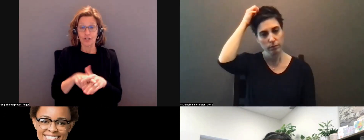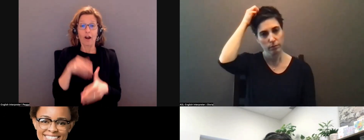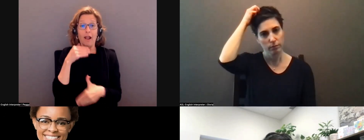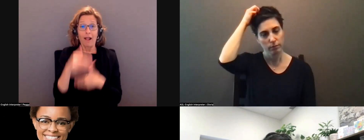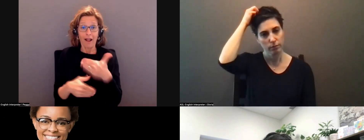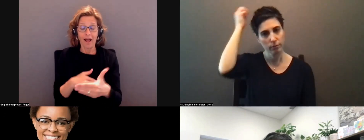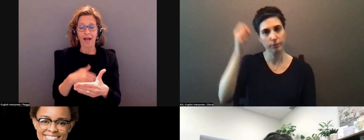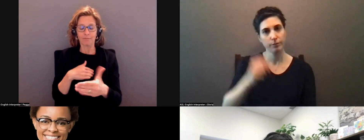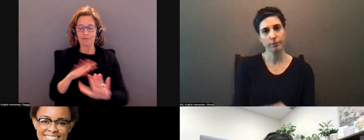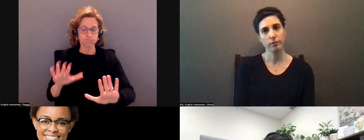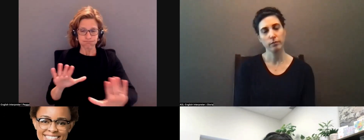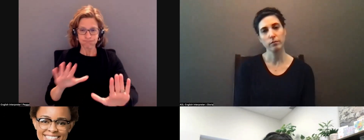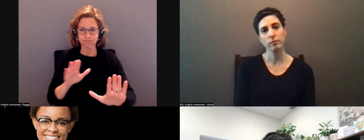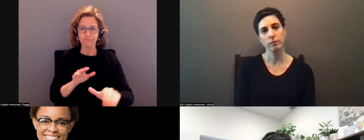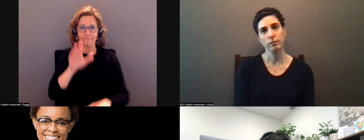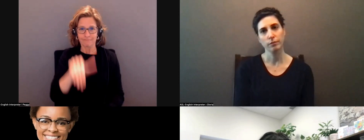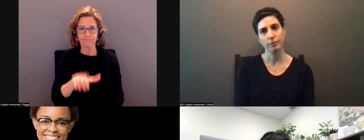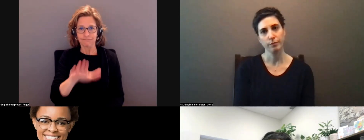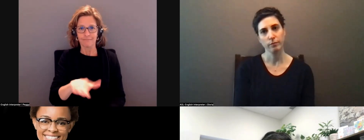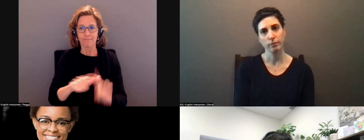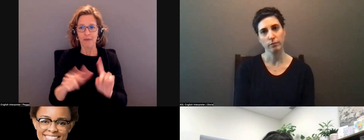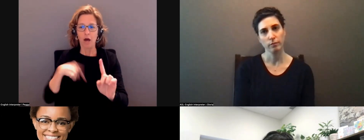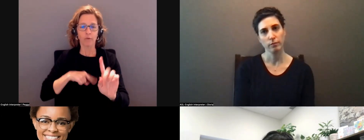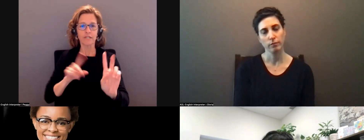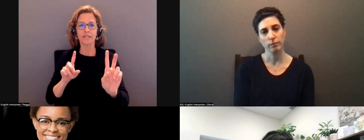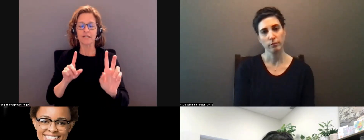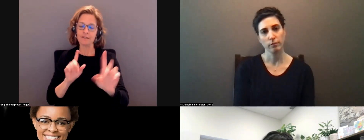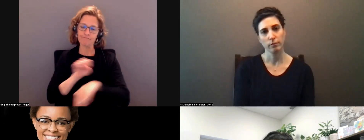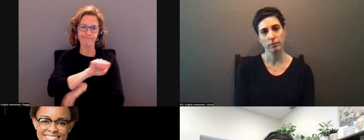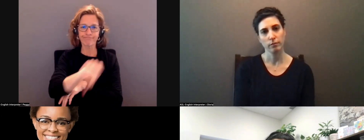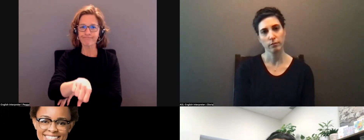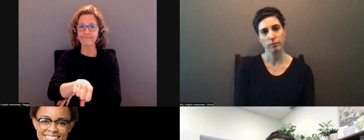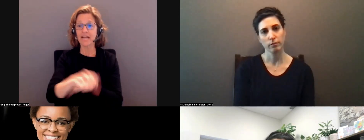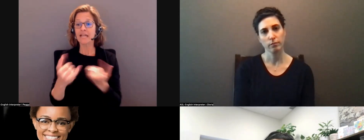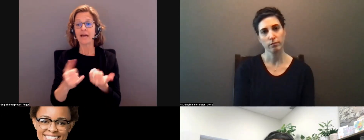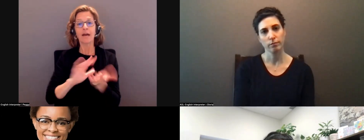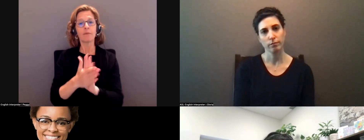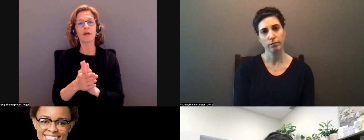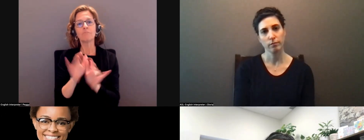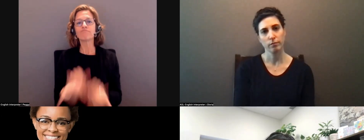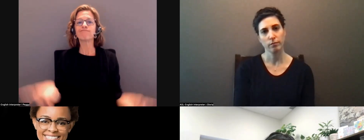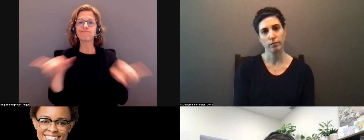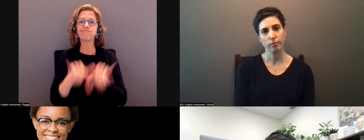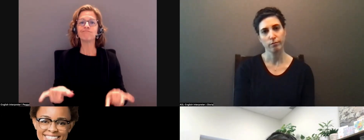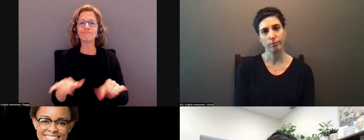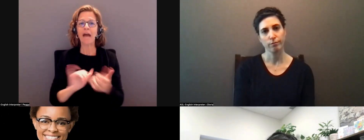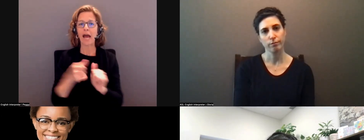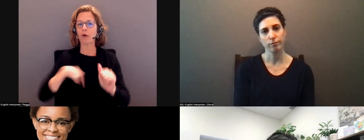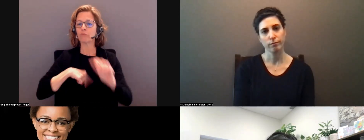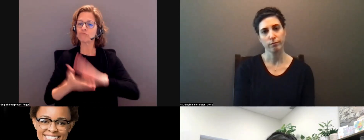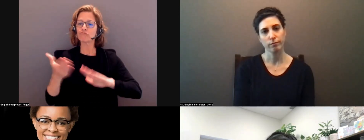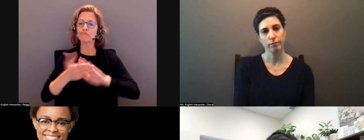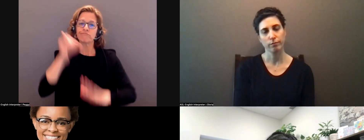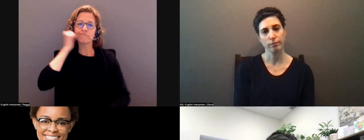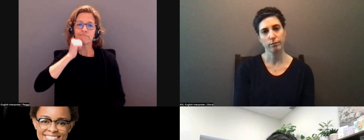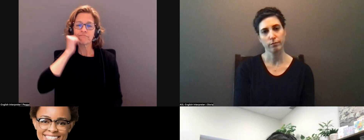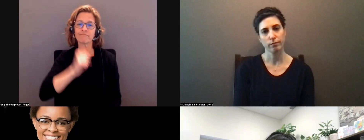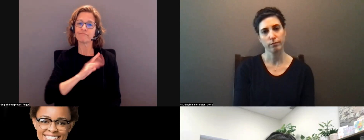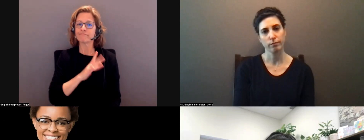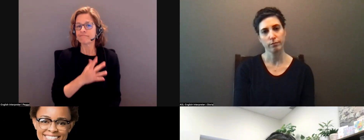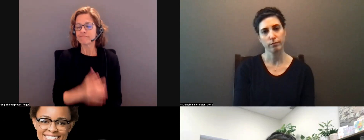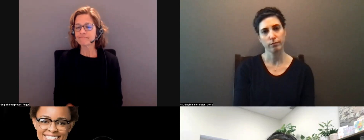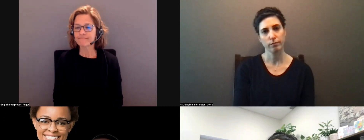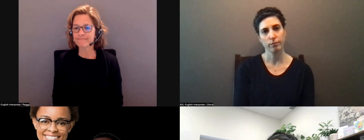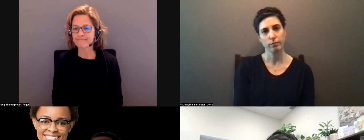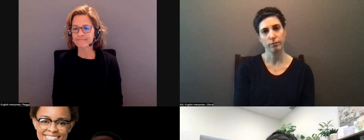and you know they are just sort of our standard operating procedures now. Over to you, Rosemary. I'm just going to hand it over, and